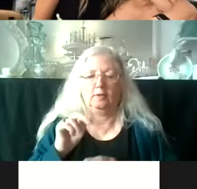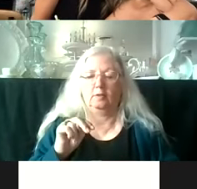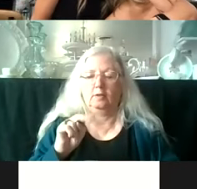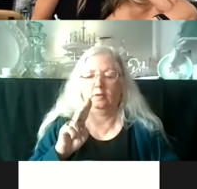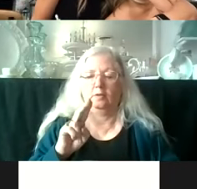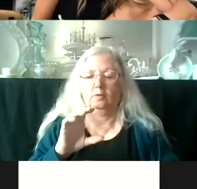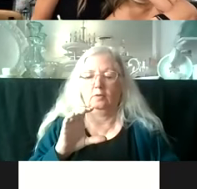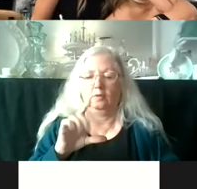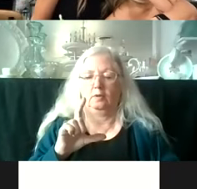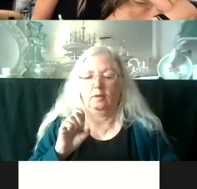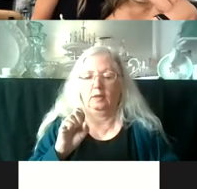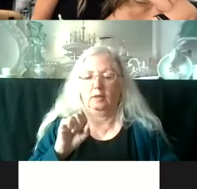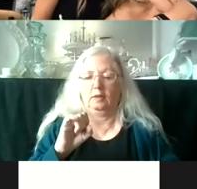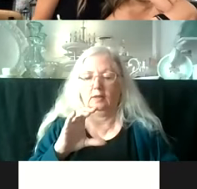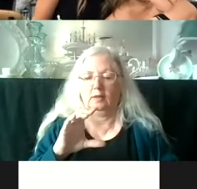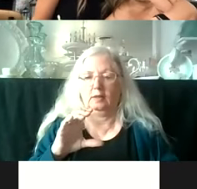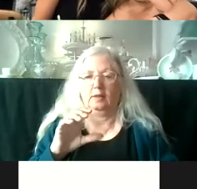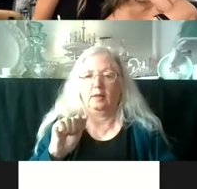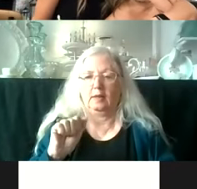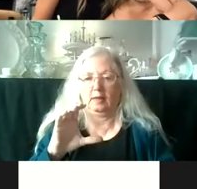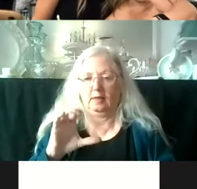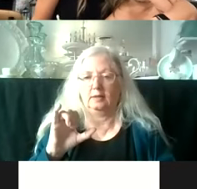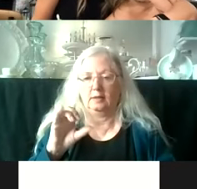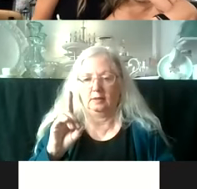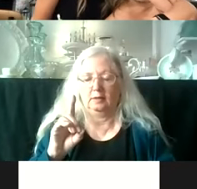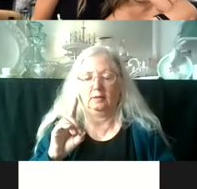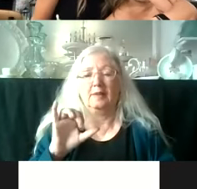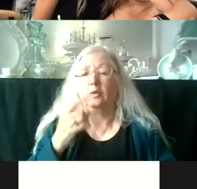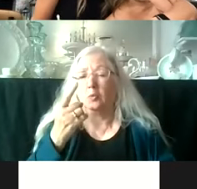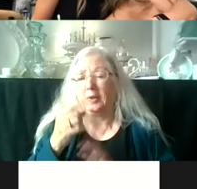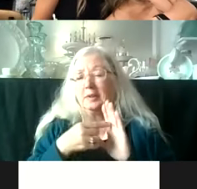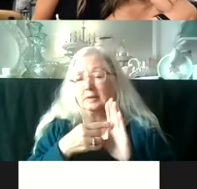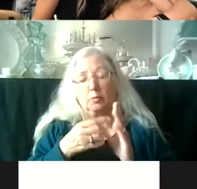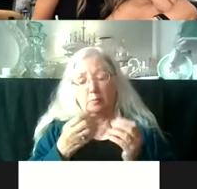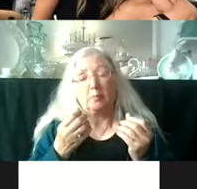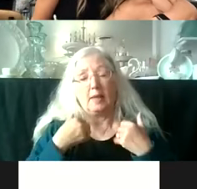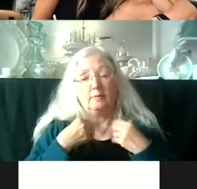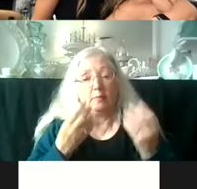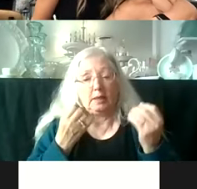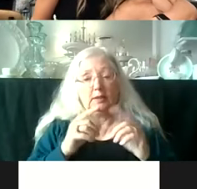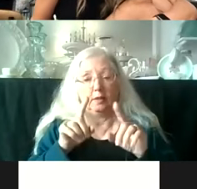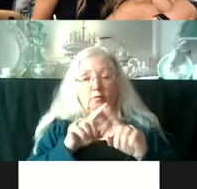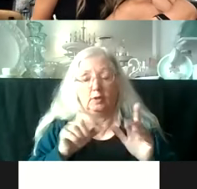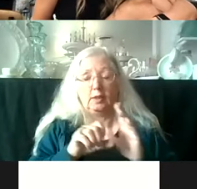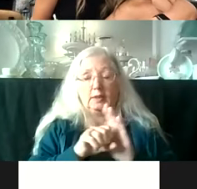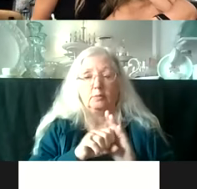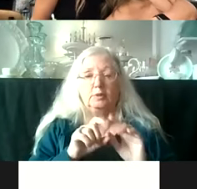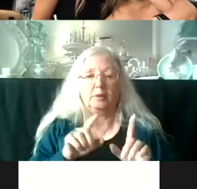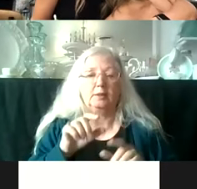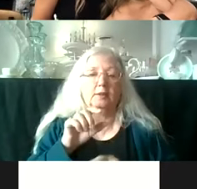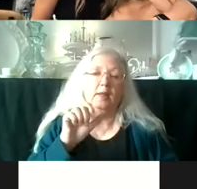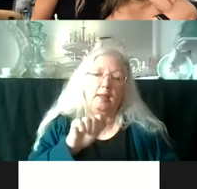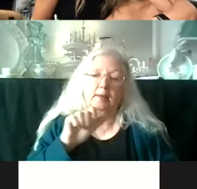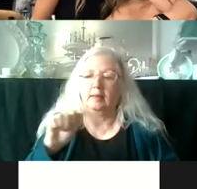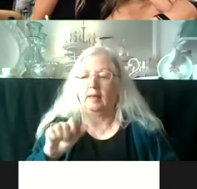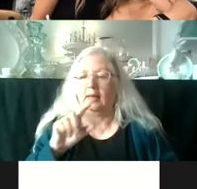nucleic acids. And like I said, an example of this, and this is just one example, there are many of them, but AAATTT. You don't have to memorize that